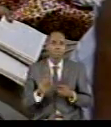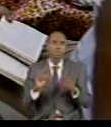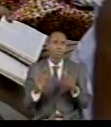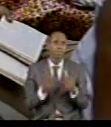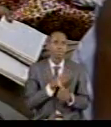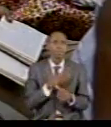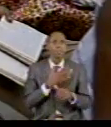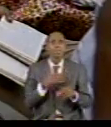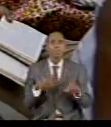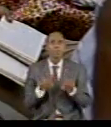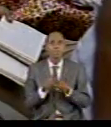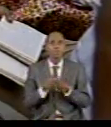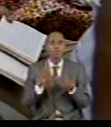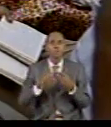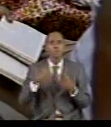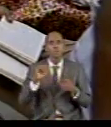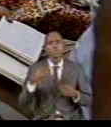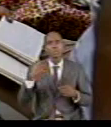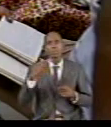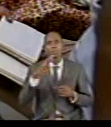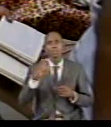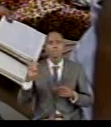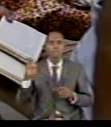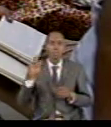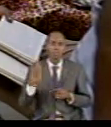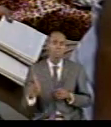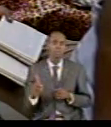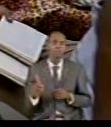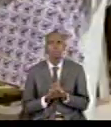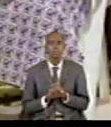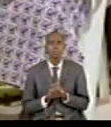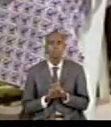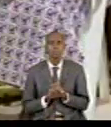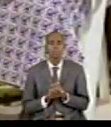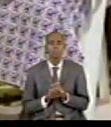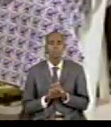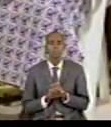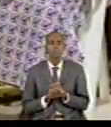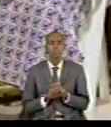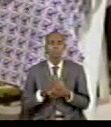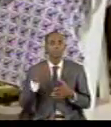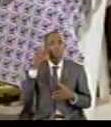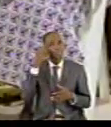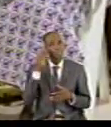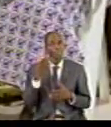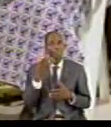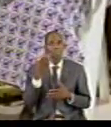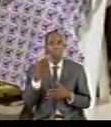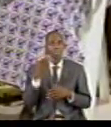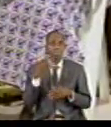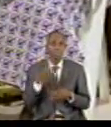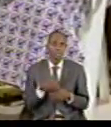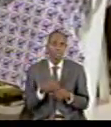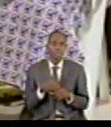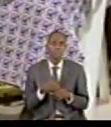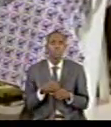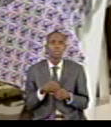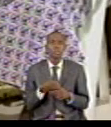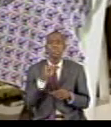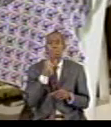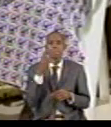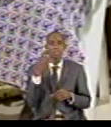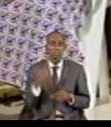the Greek, to the Gentile. Verse 17. For therein is the righteousness